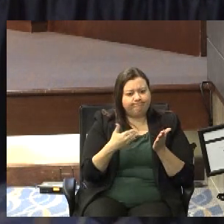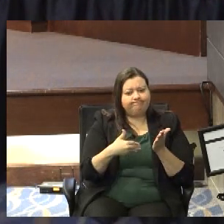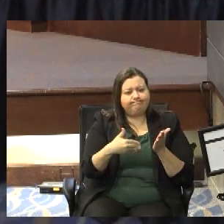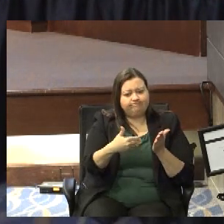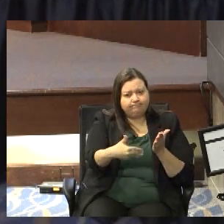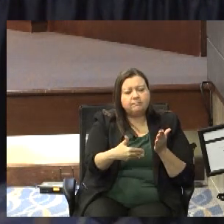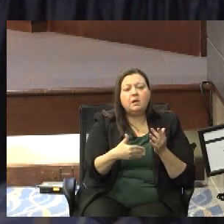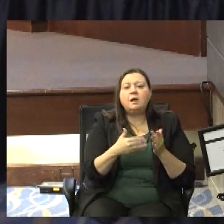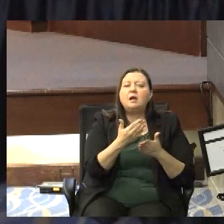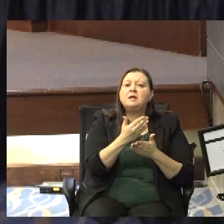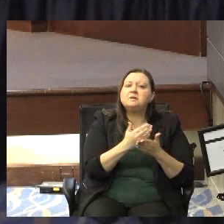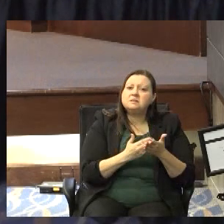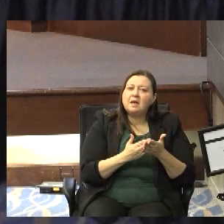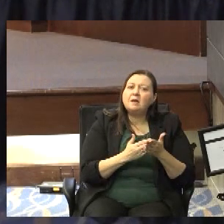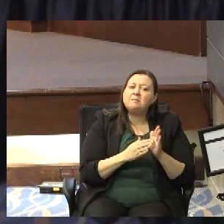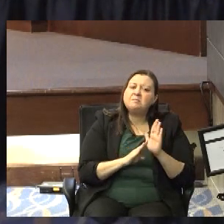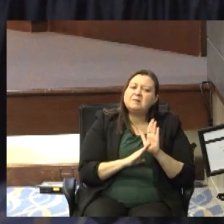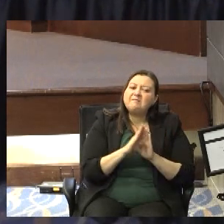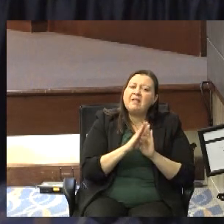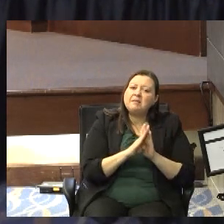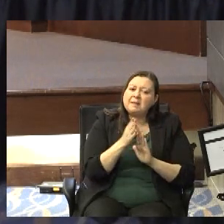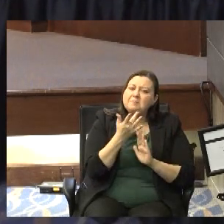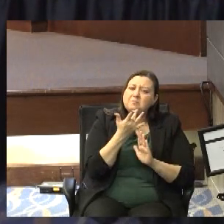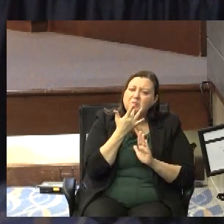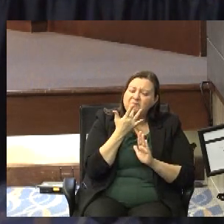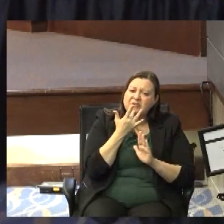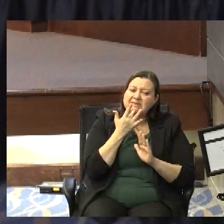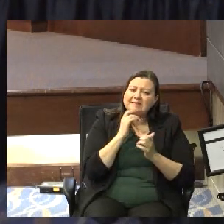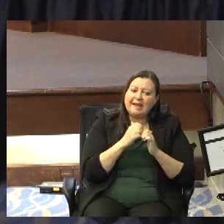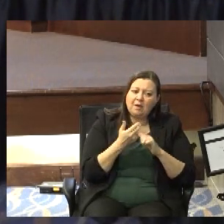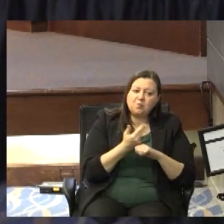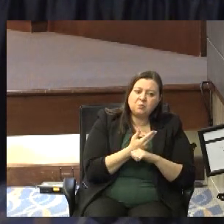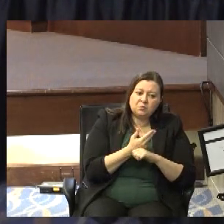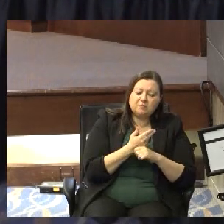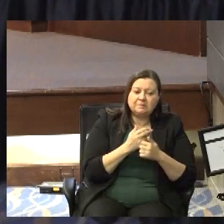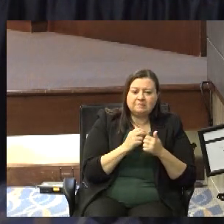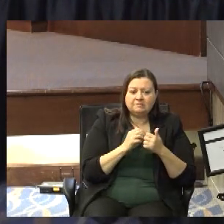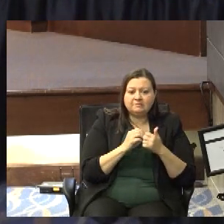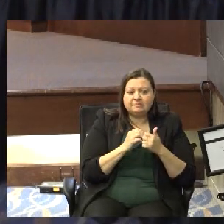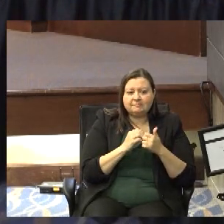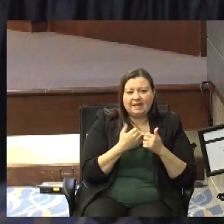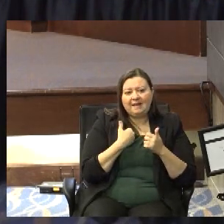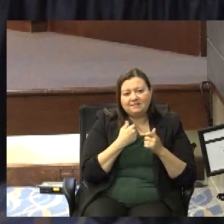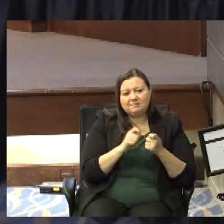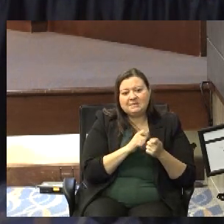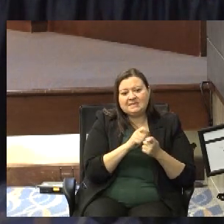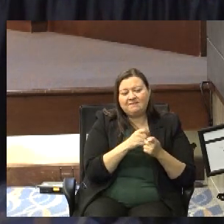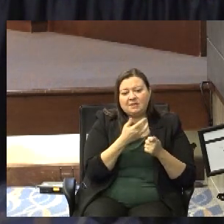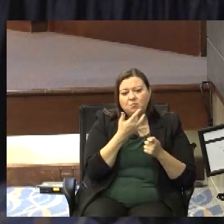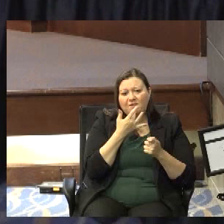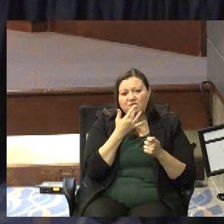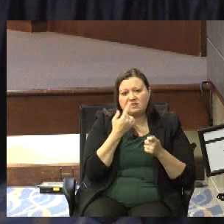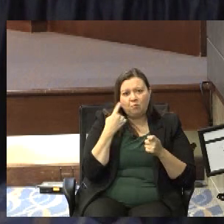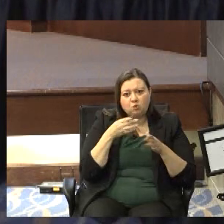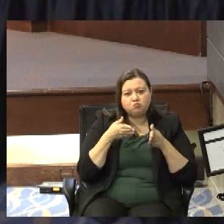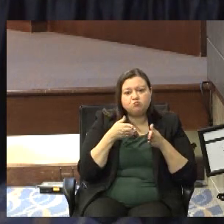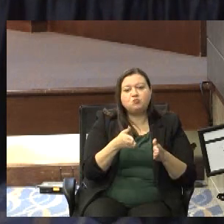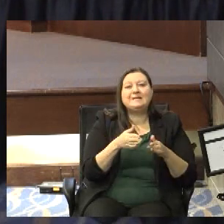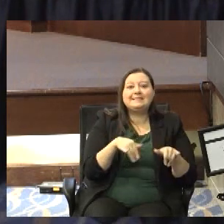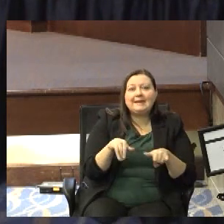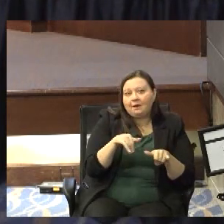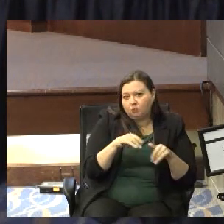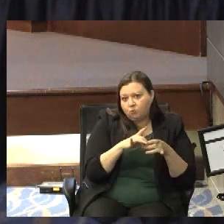Some of those are developer preferences. You know, we have a developer out of Houston that has some preferences related to street standard that I think